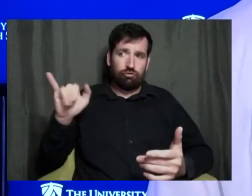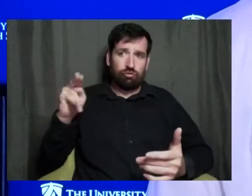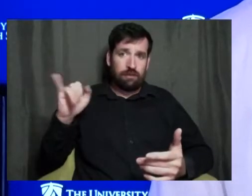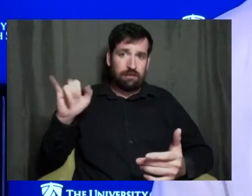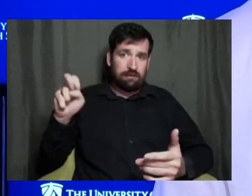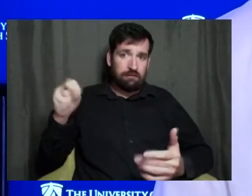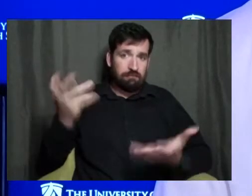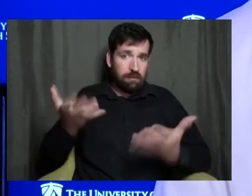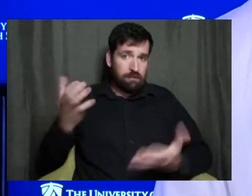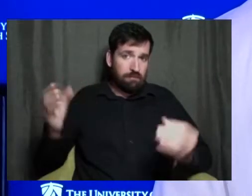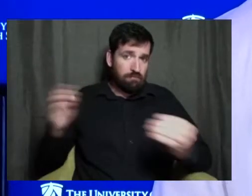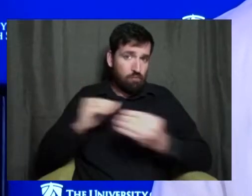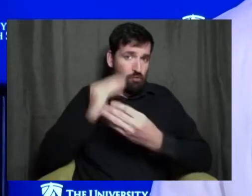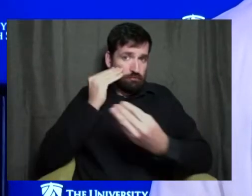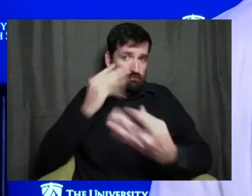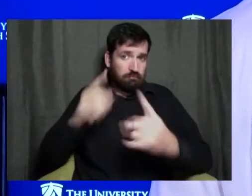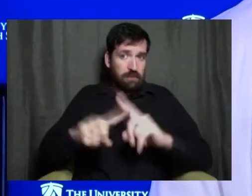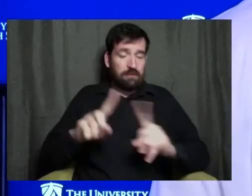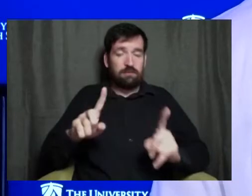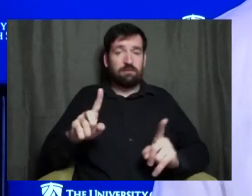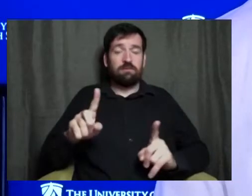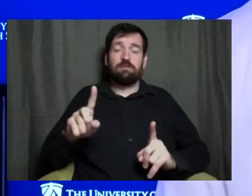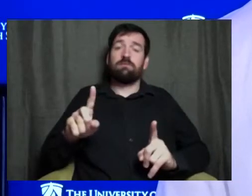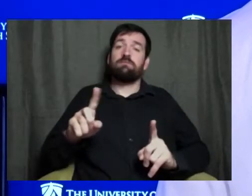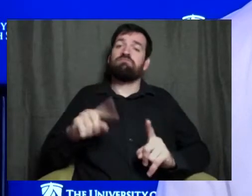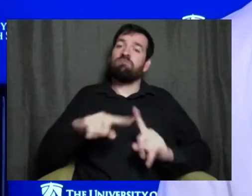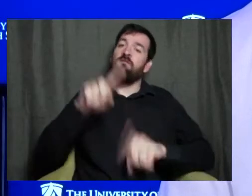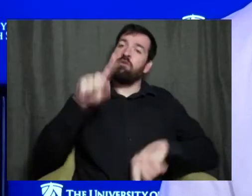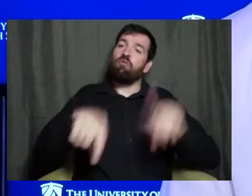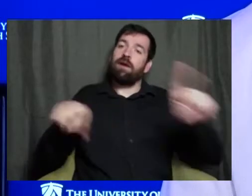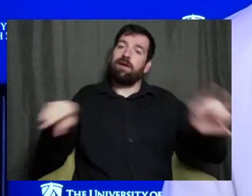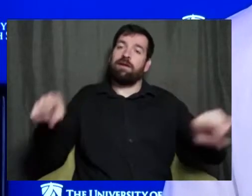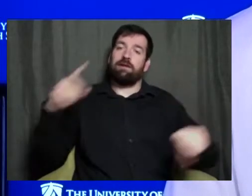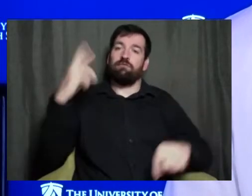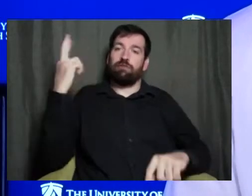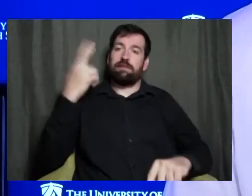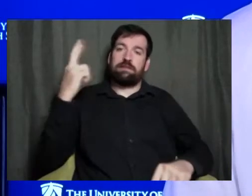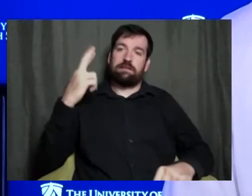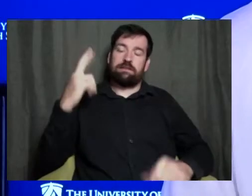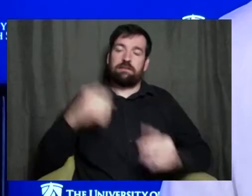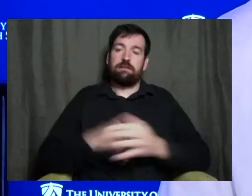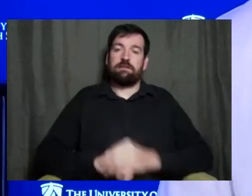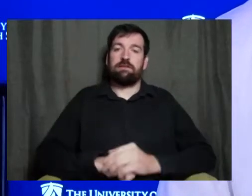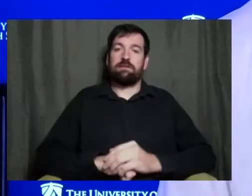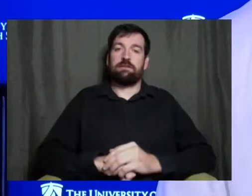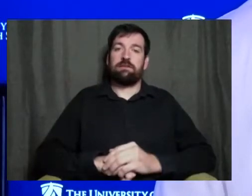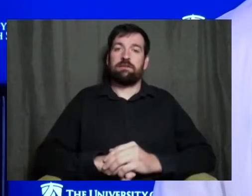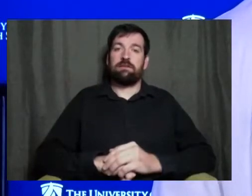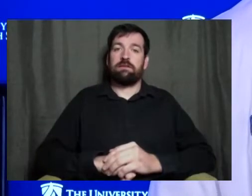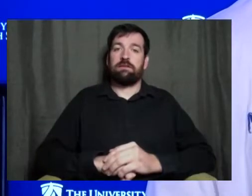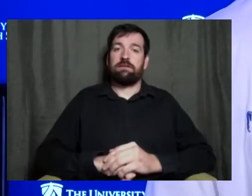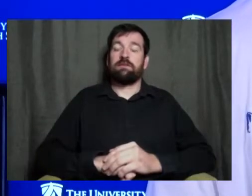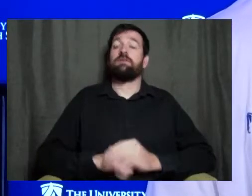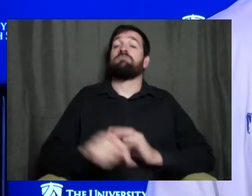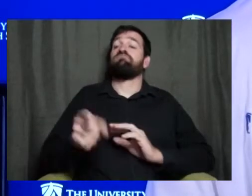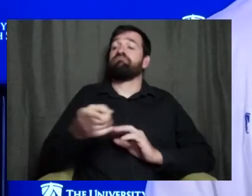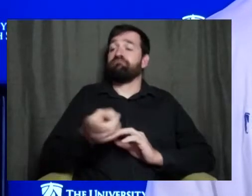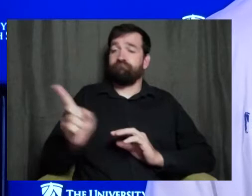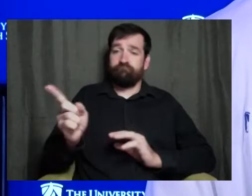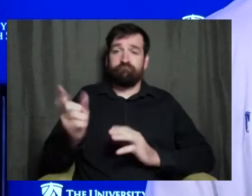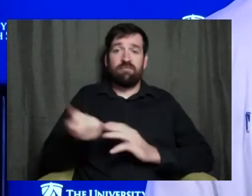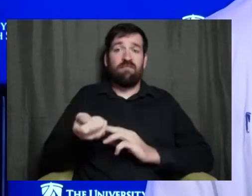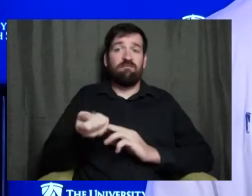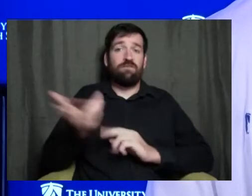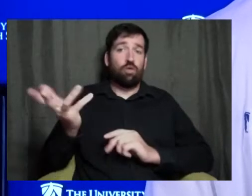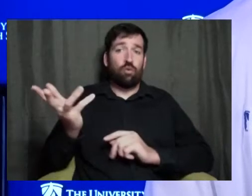but I think there are a variety of reasons. I think there are that select few that we've